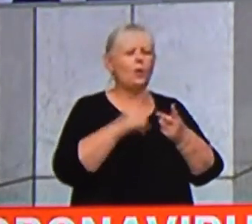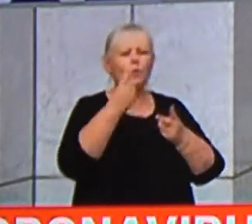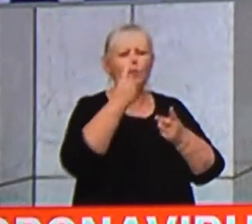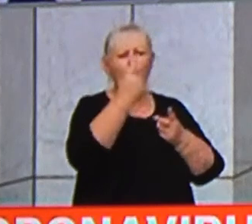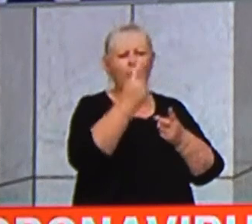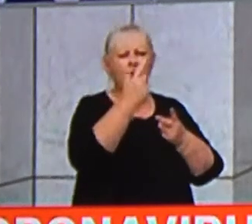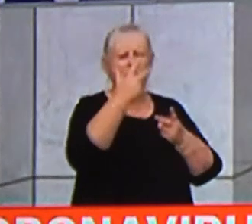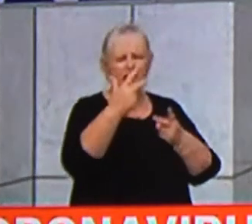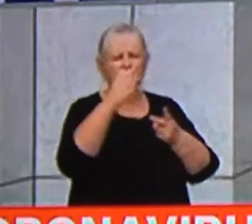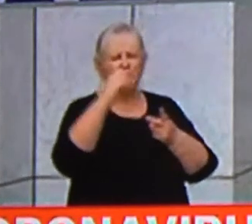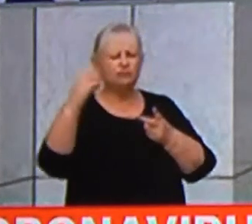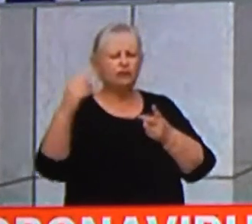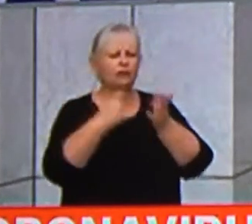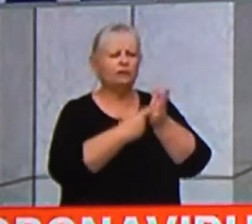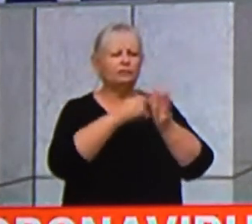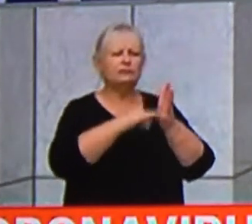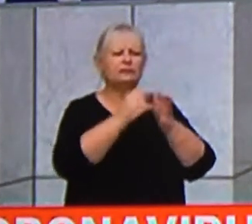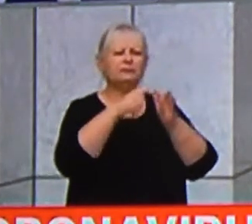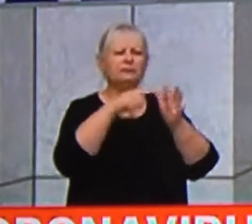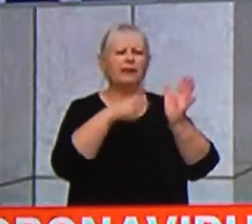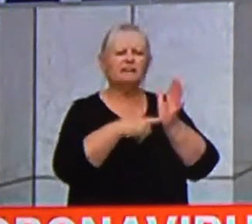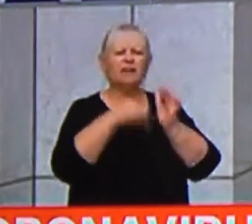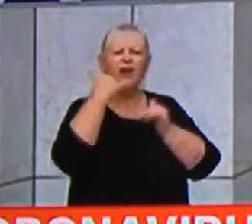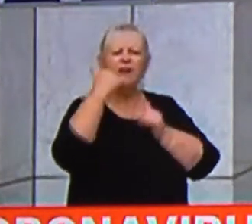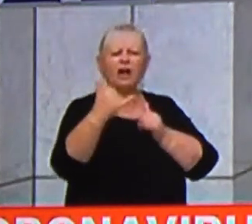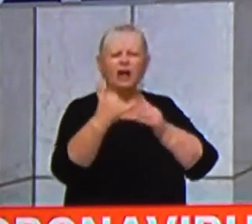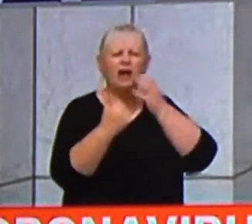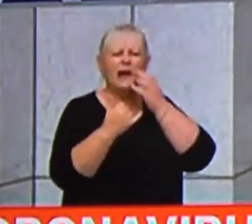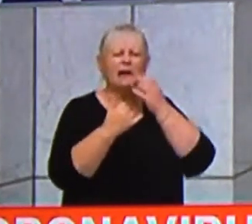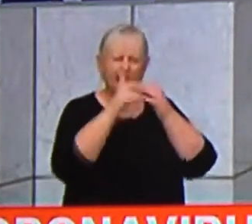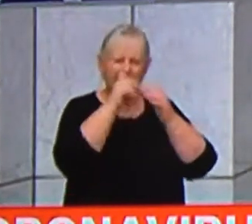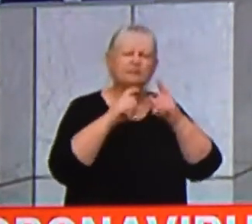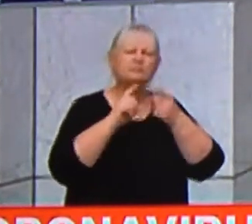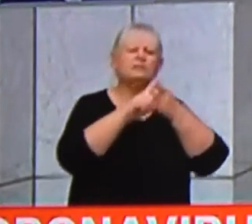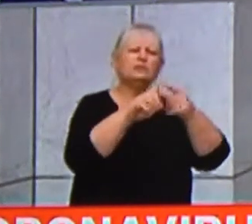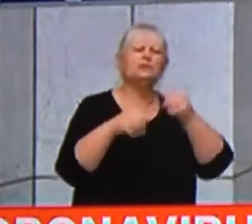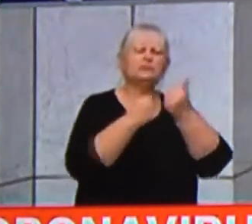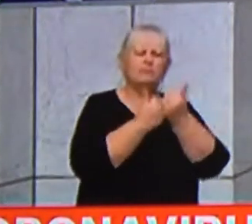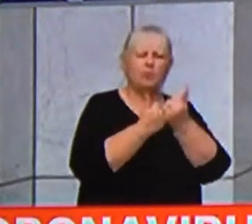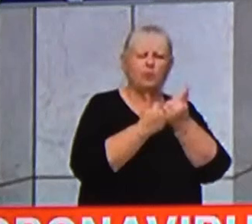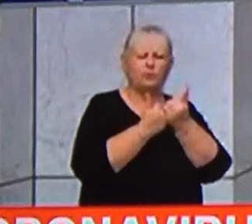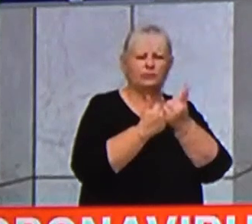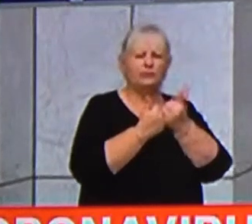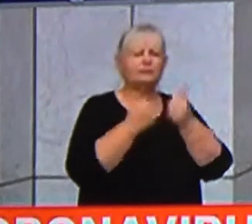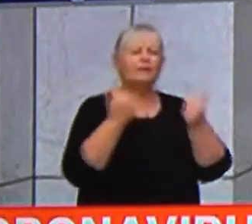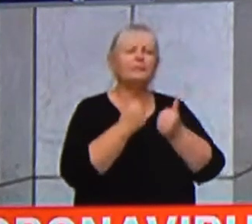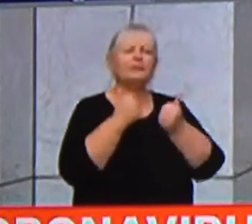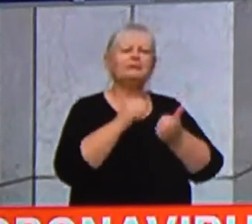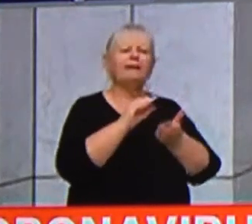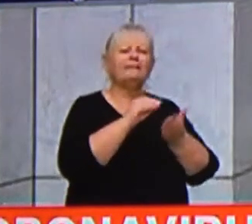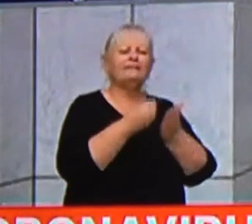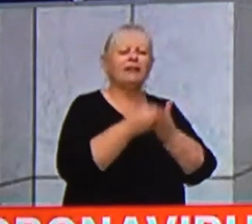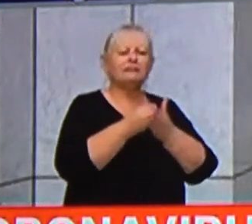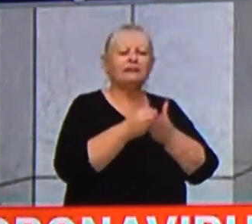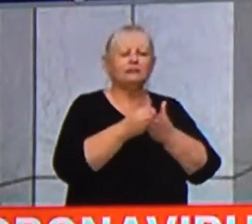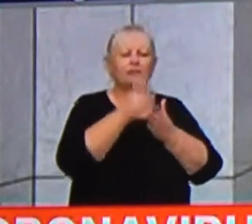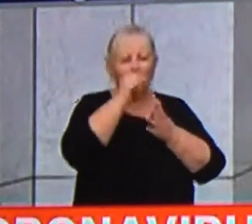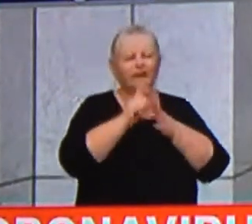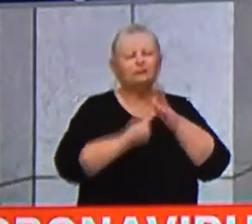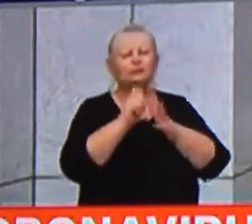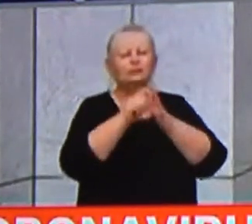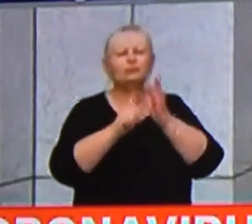we've been able to put in place the WhatsApp feature. And if you simply go into WhatsApp and